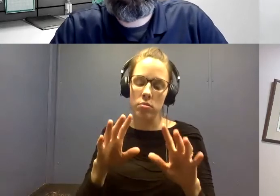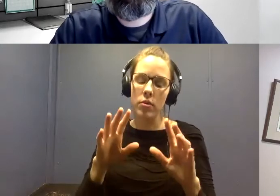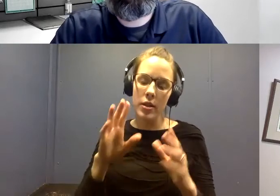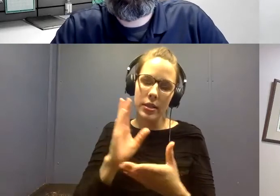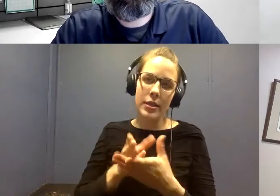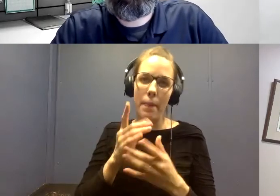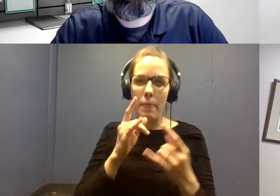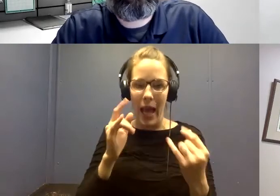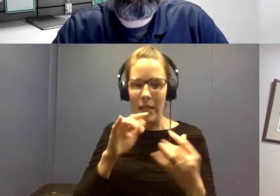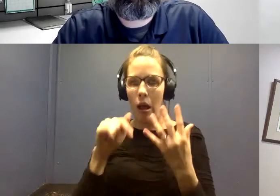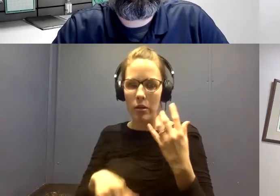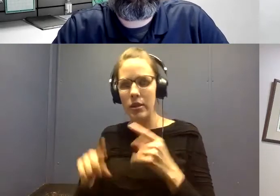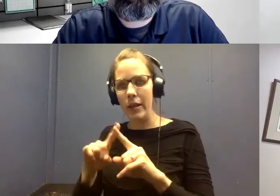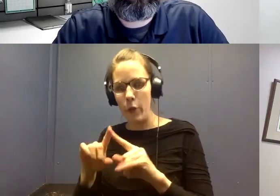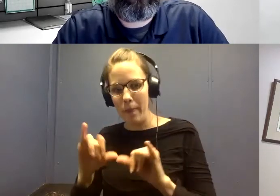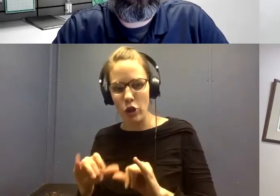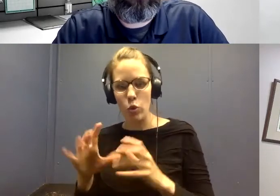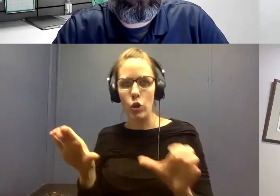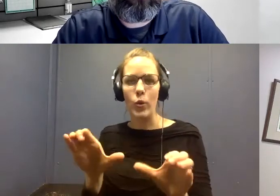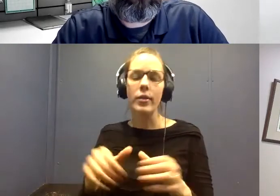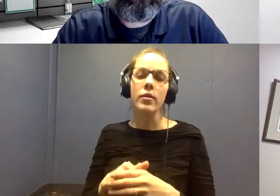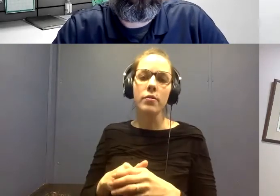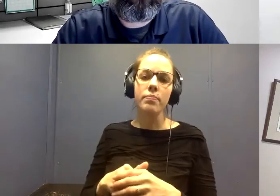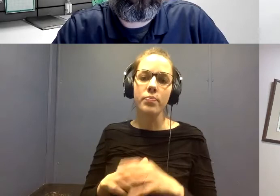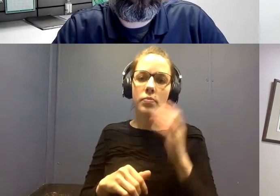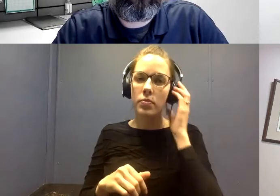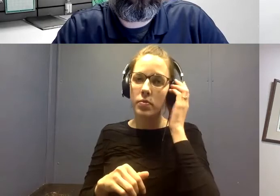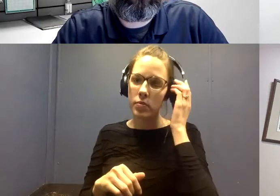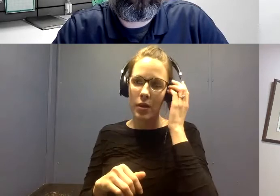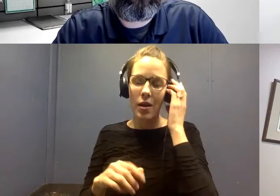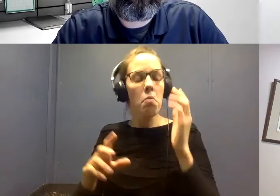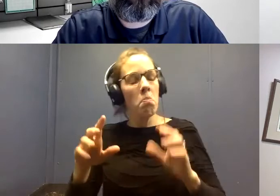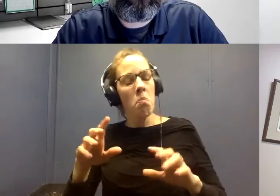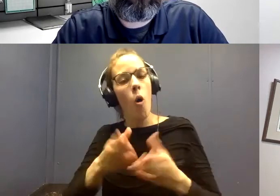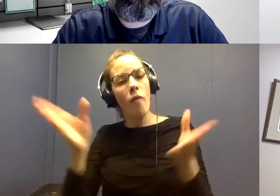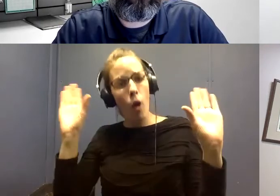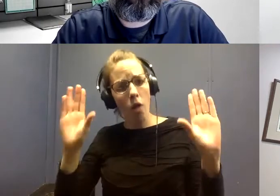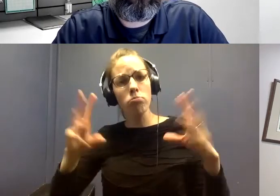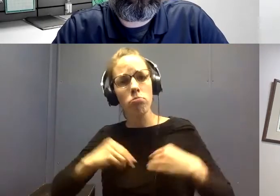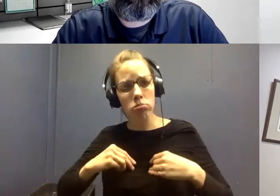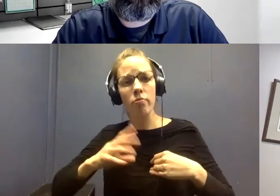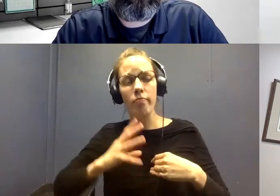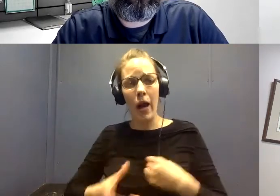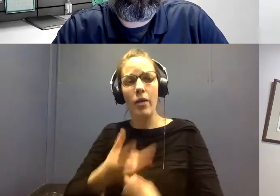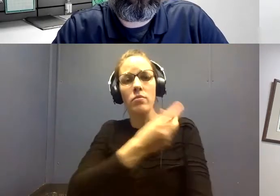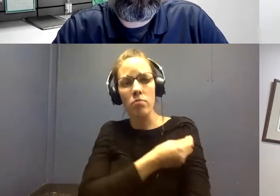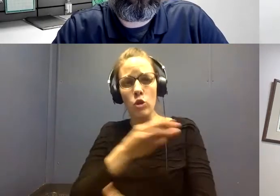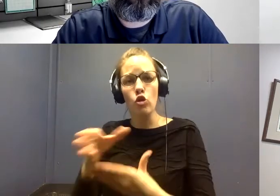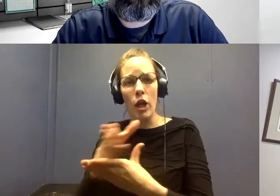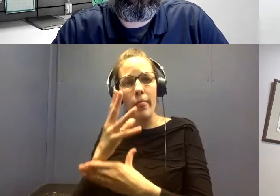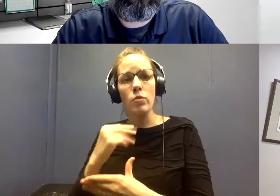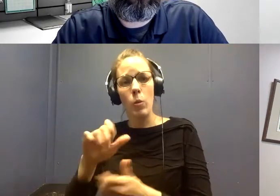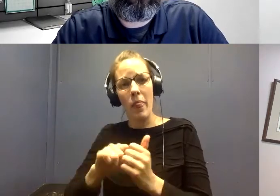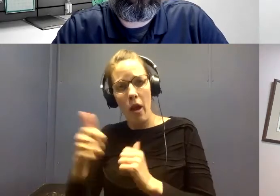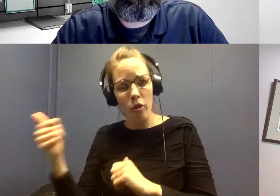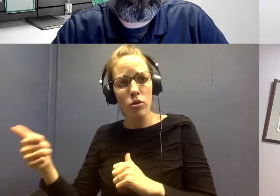Overall, our employees have been very receptive to getting vaccinated. and they've been sharing their experiences with others, hoping to get